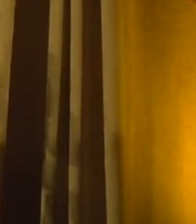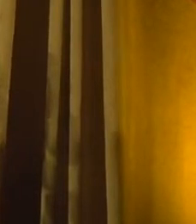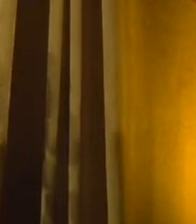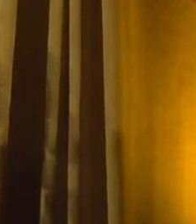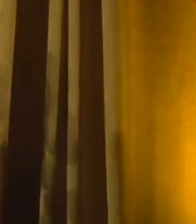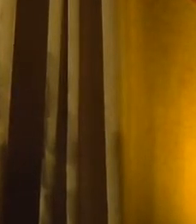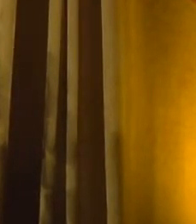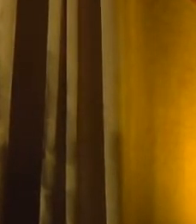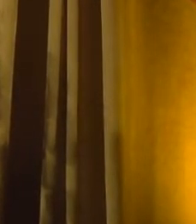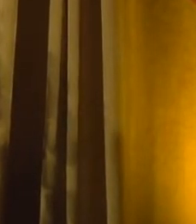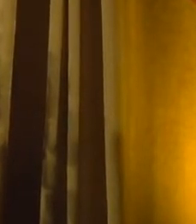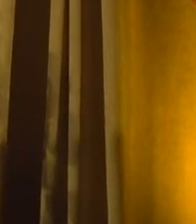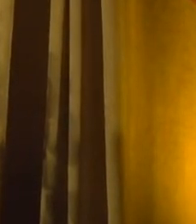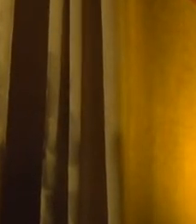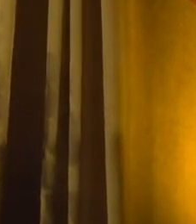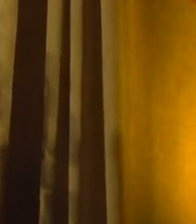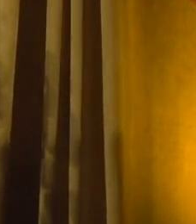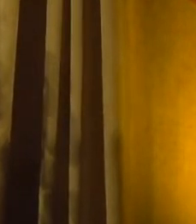and directors.